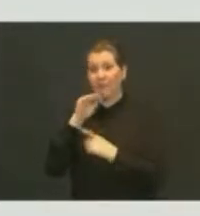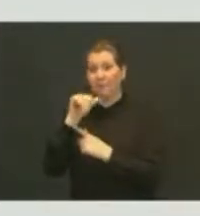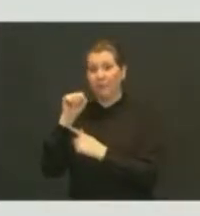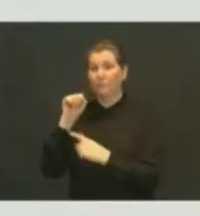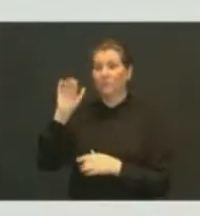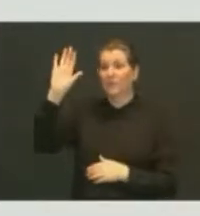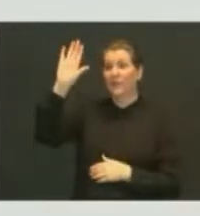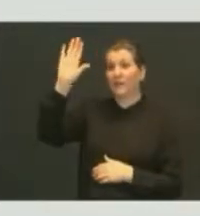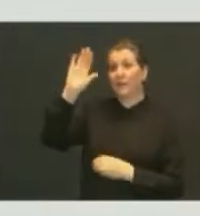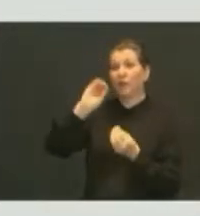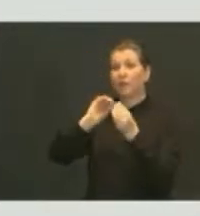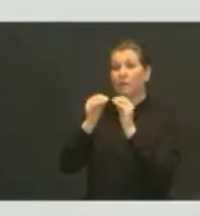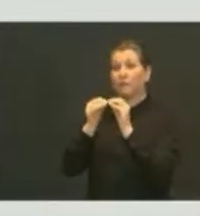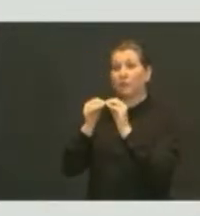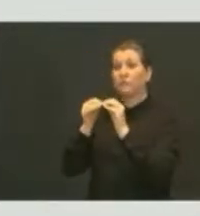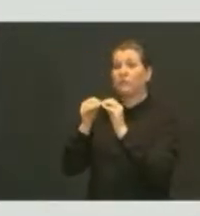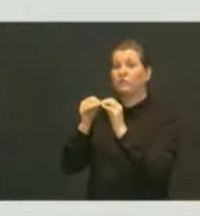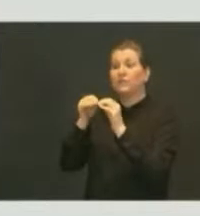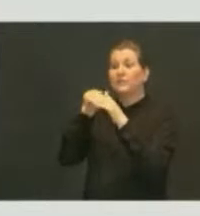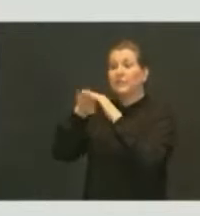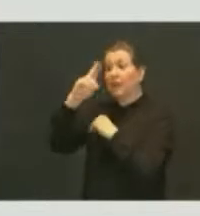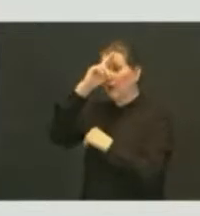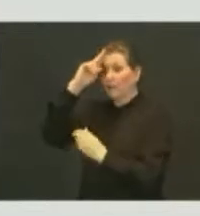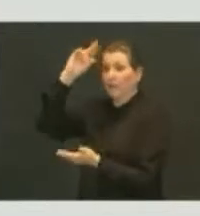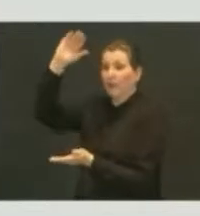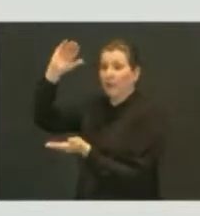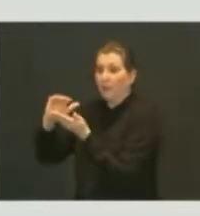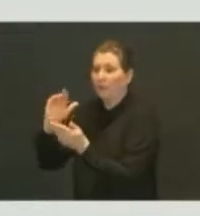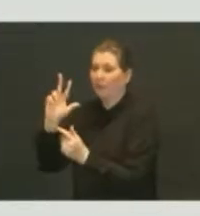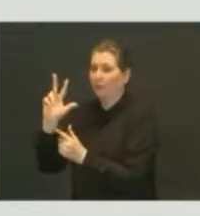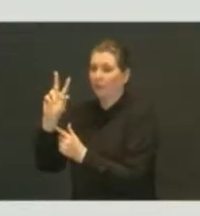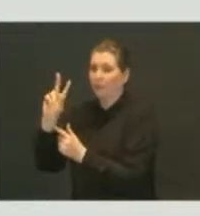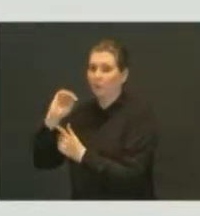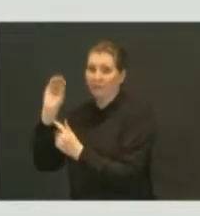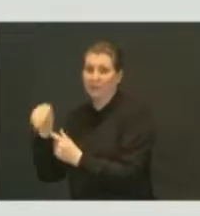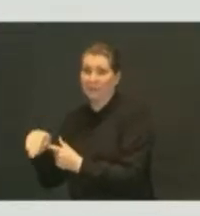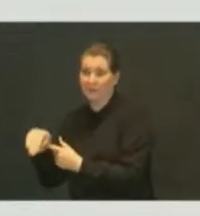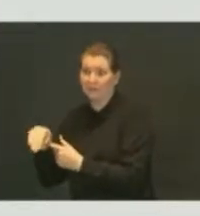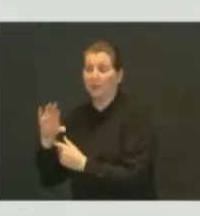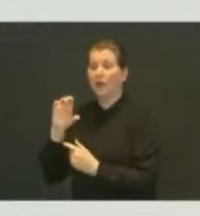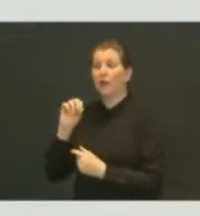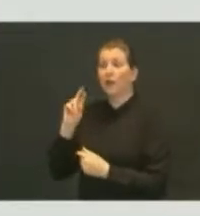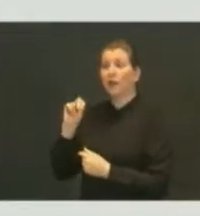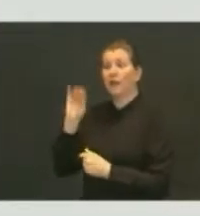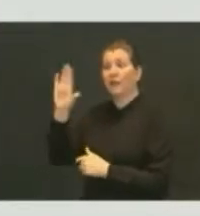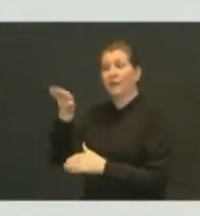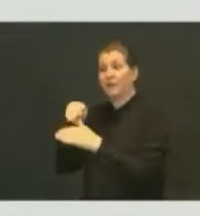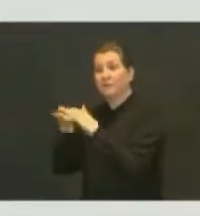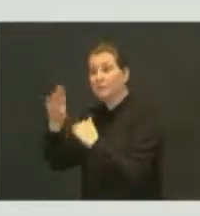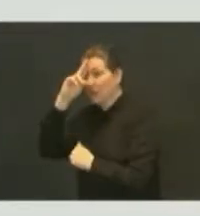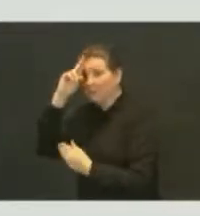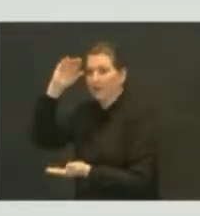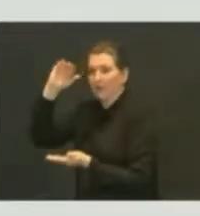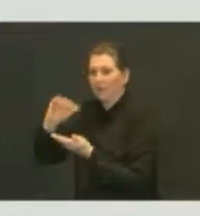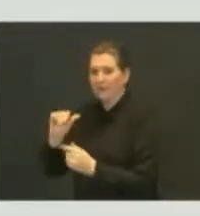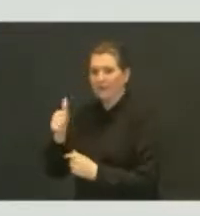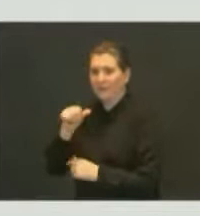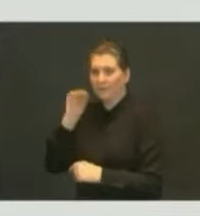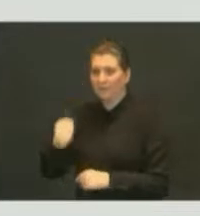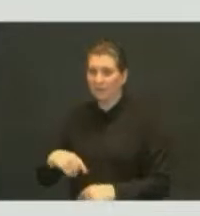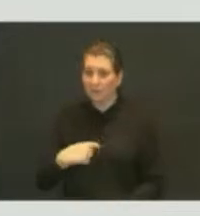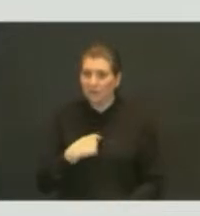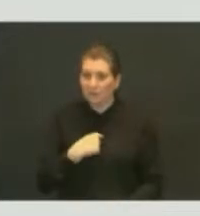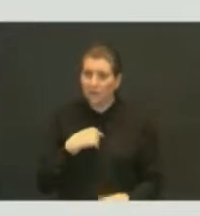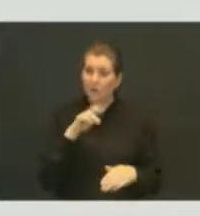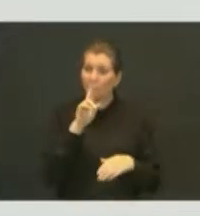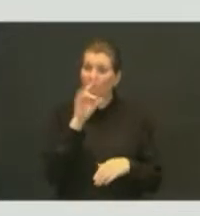32%, and the hospitalization rate in Connecticut declined by 10%, ours has declined